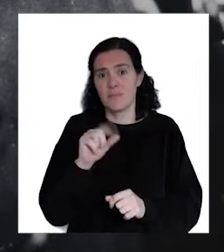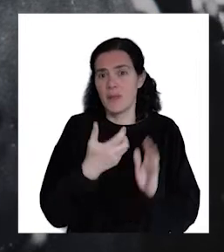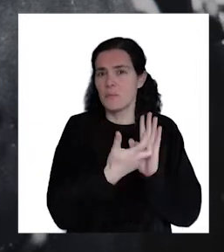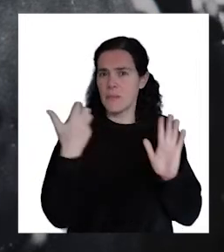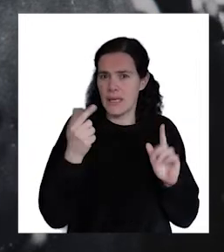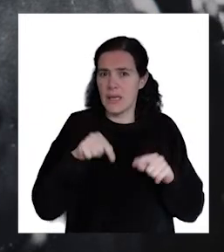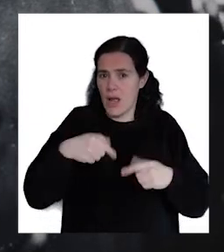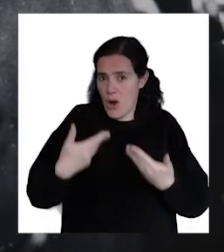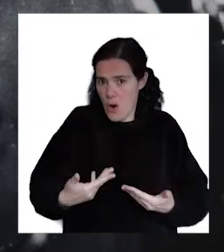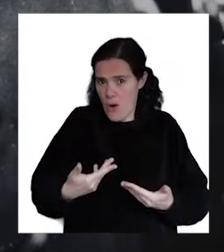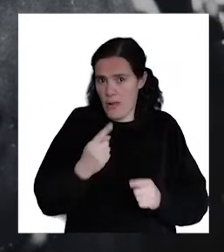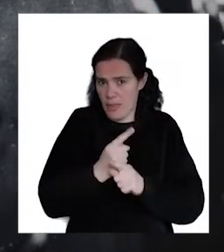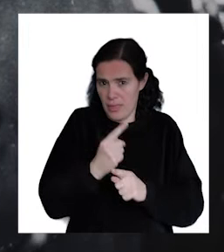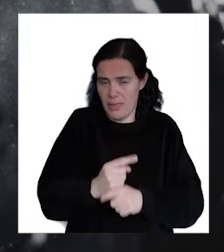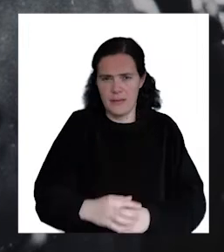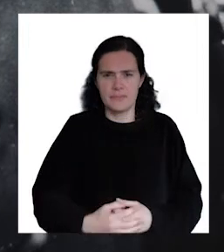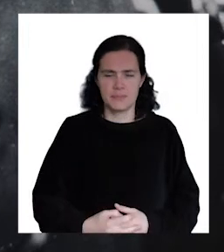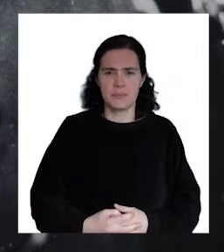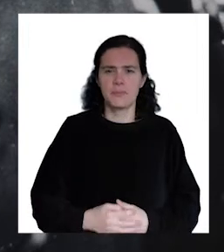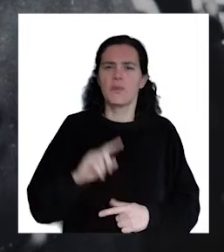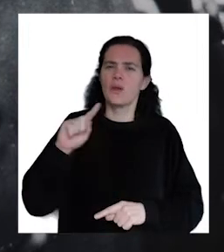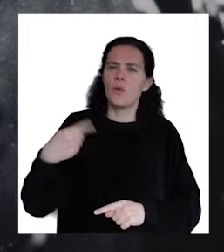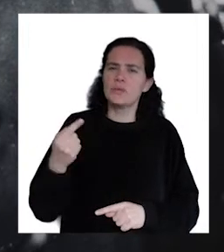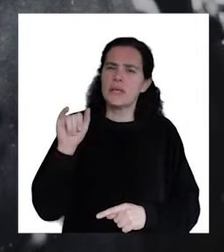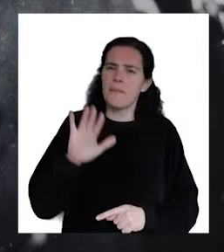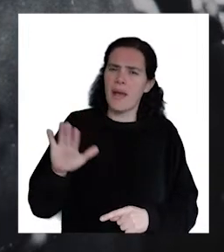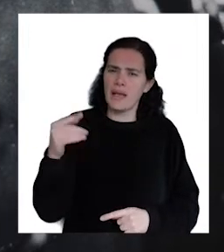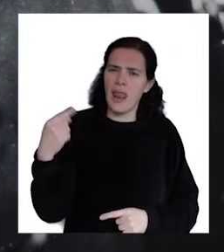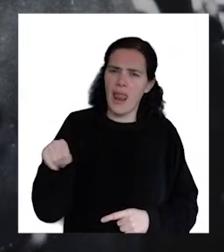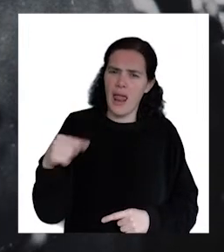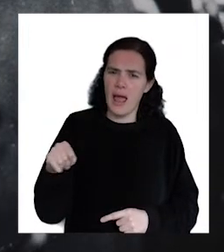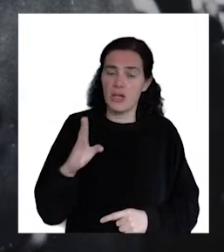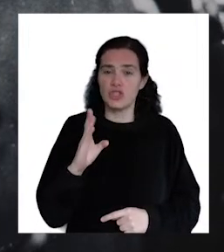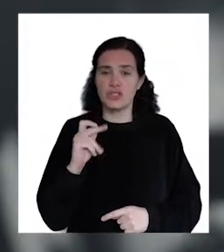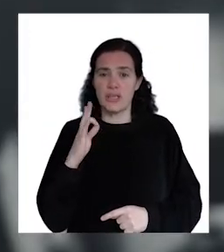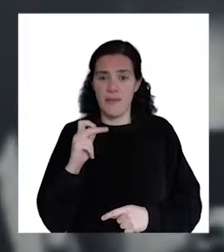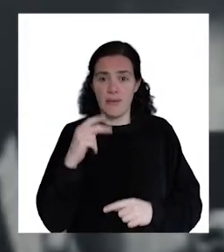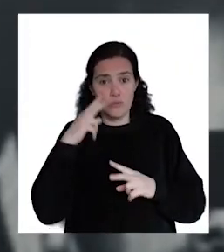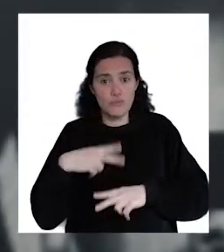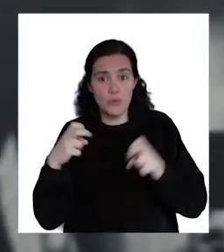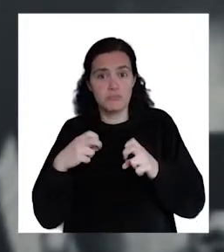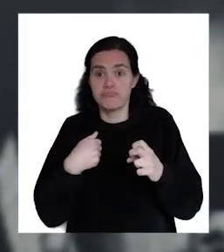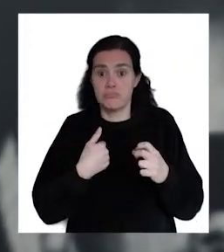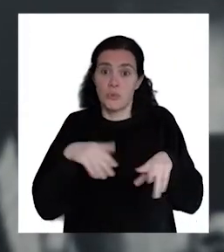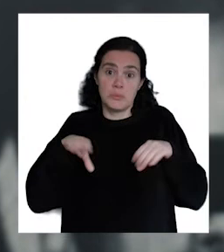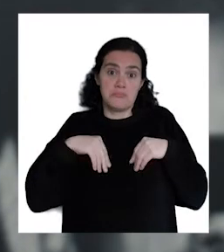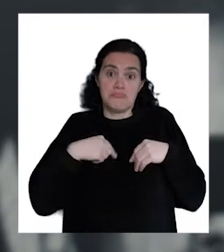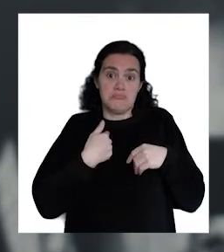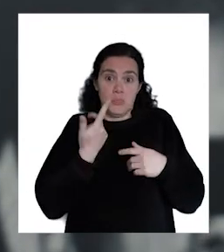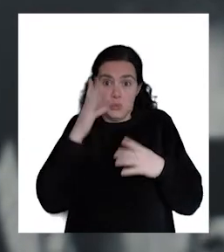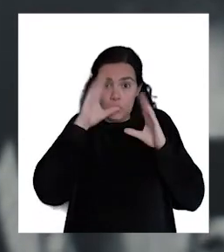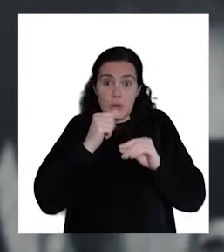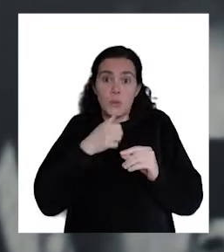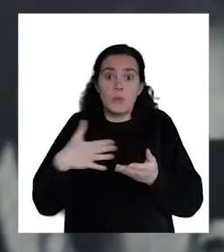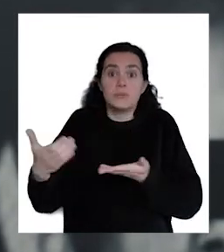still relevant today. Then you have another image here that Jafa found. I have to admit I don't